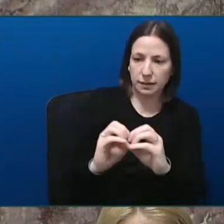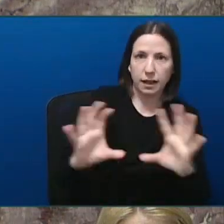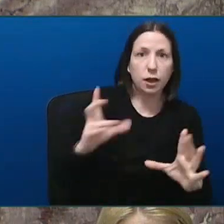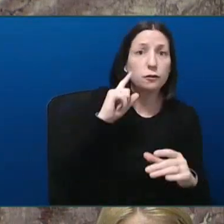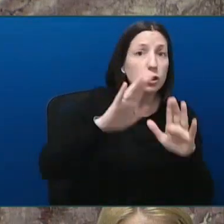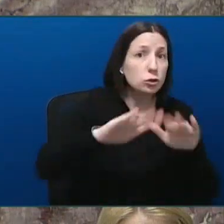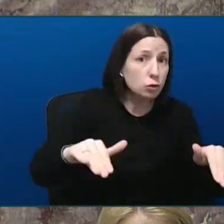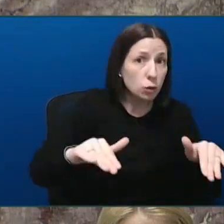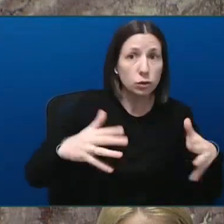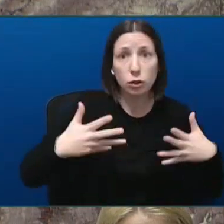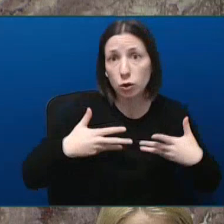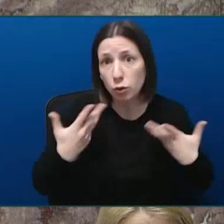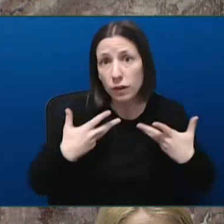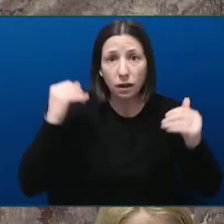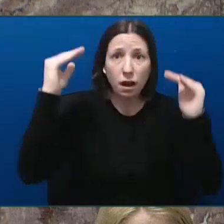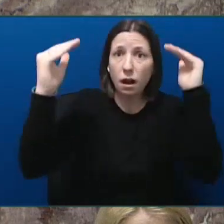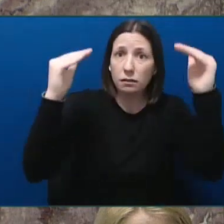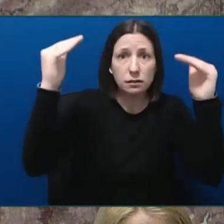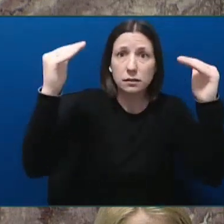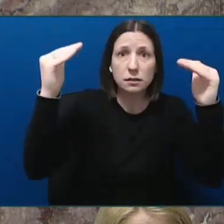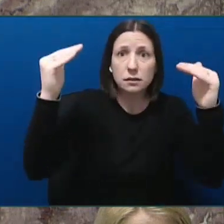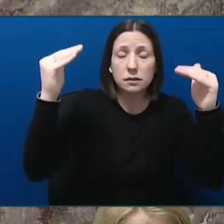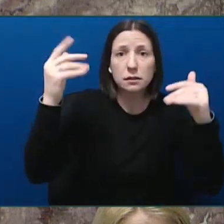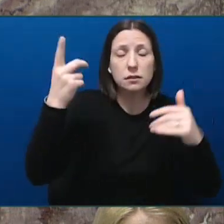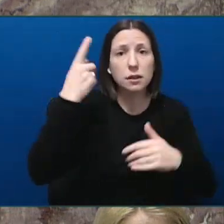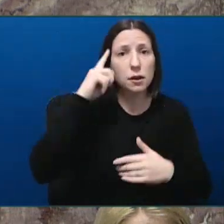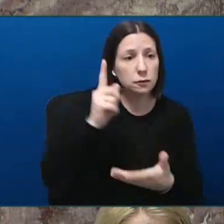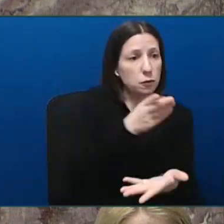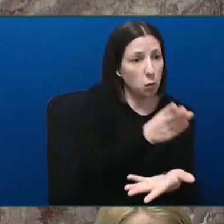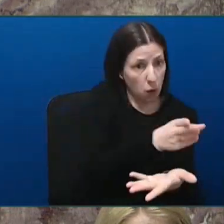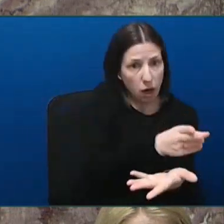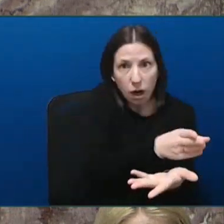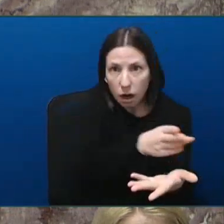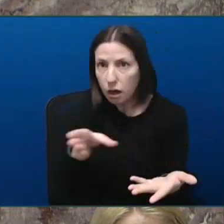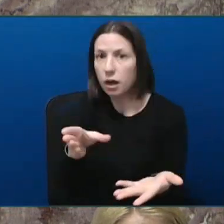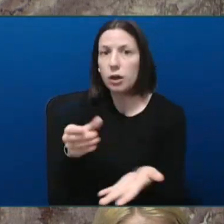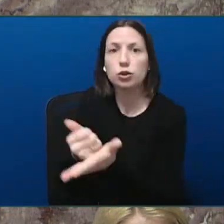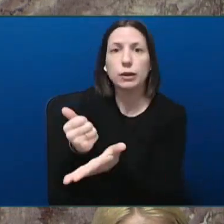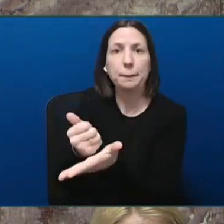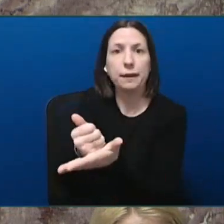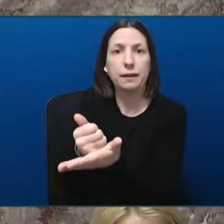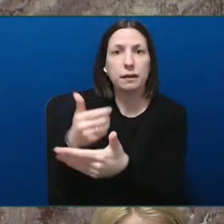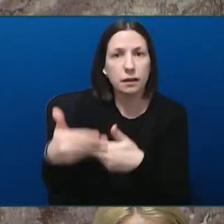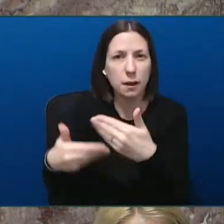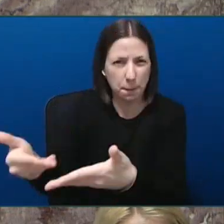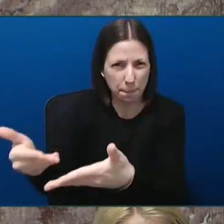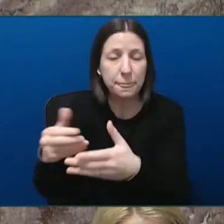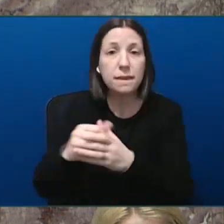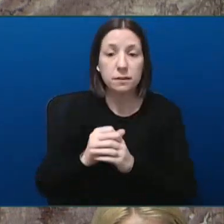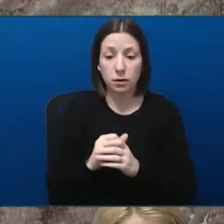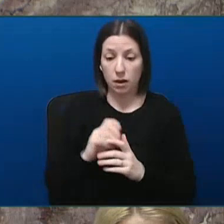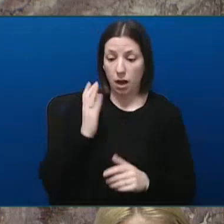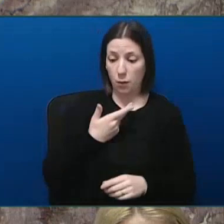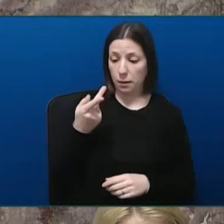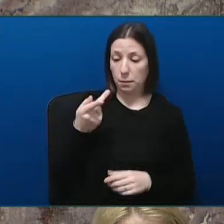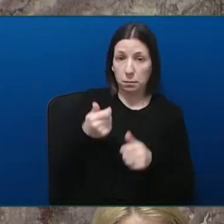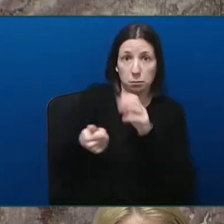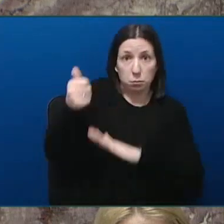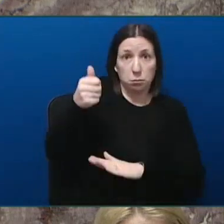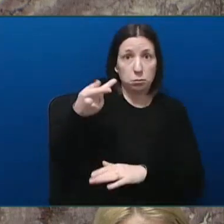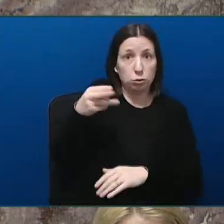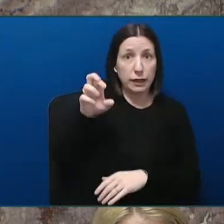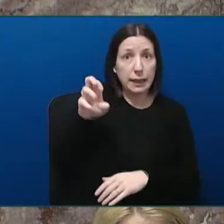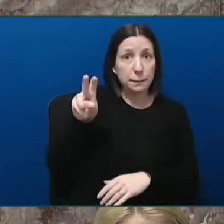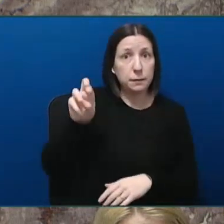adults when it comes to accessing treatment. So that's work that our Premier has committed to. Our Premier,